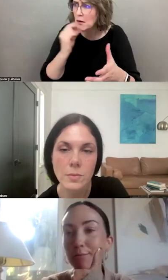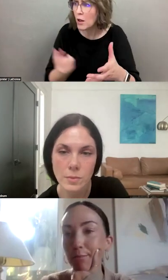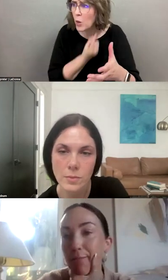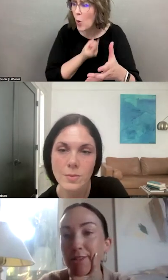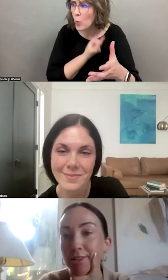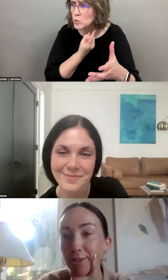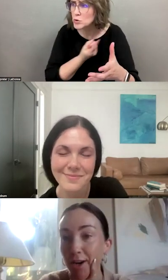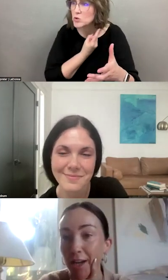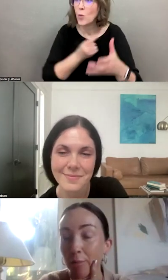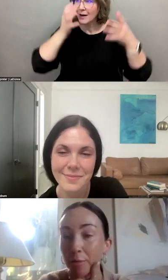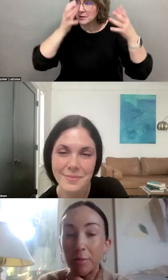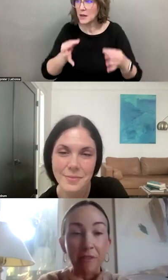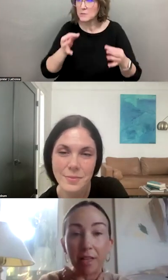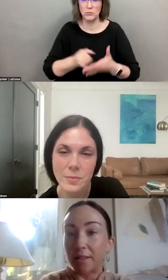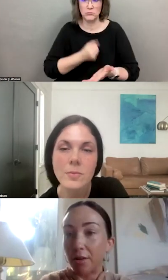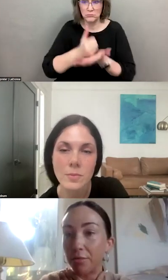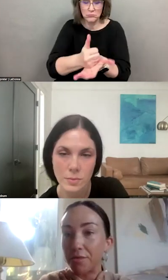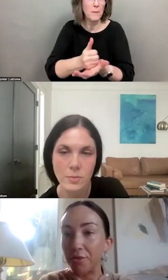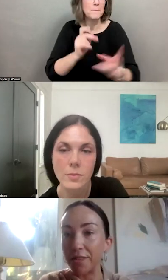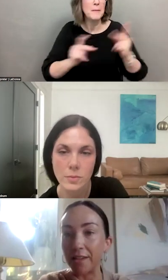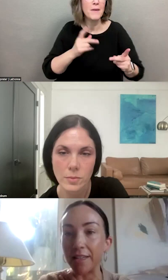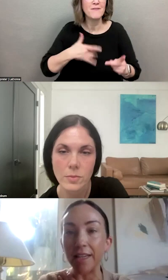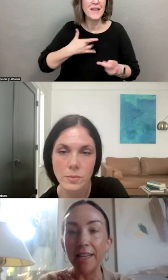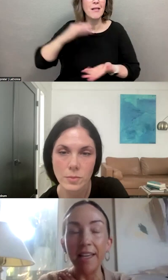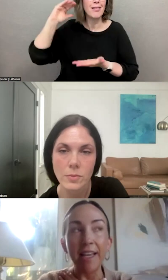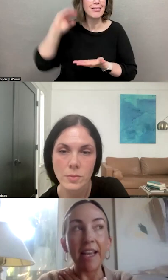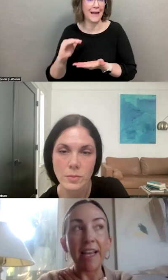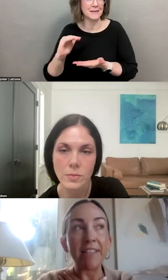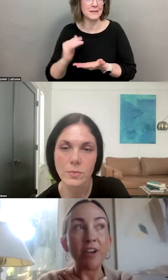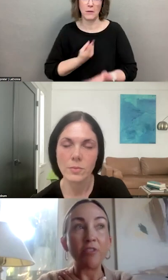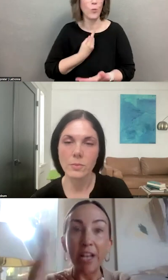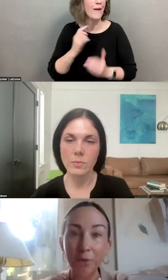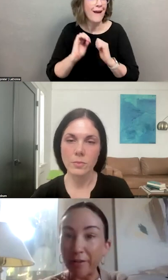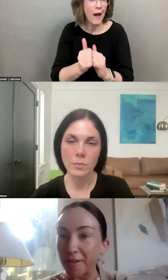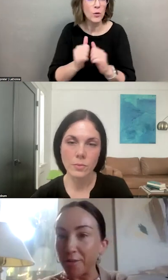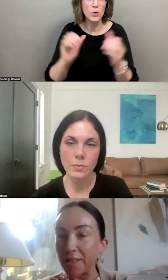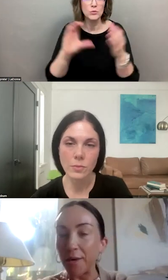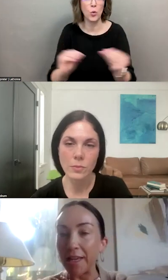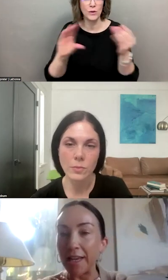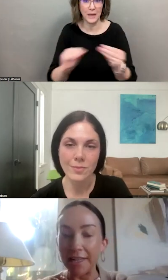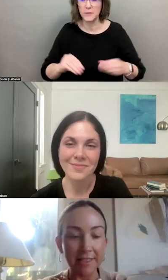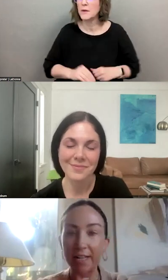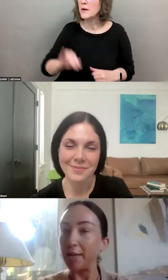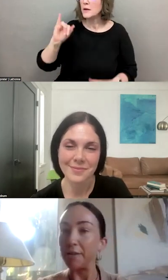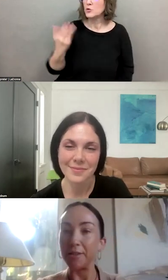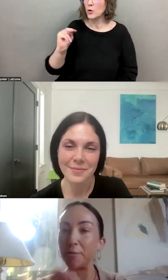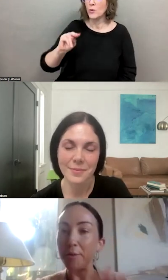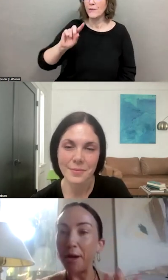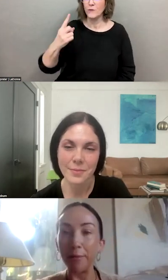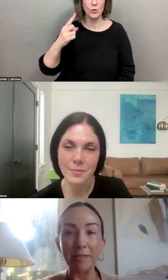it my mission to try and help other people feel less alone through storytelling. And on January 1st, 2020, I decided